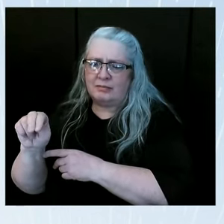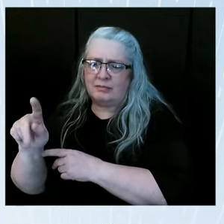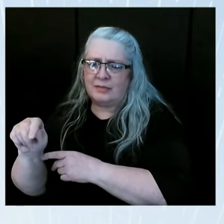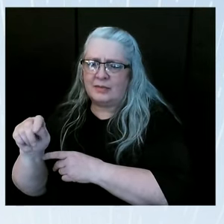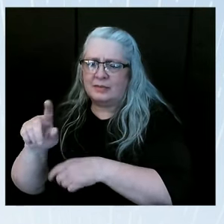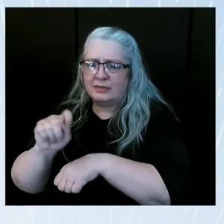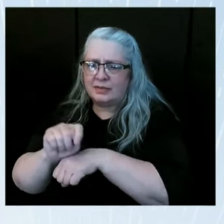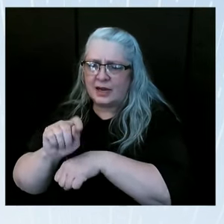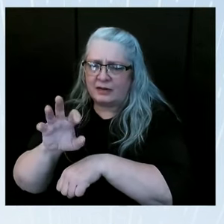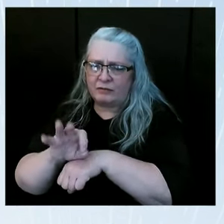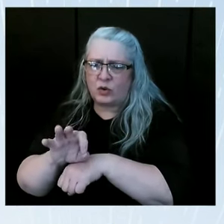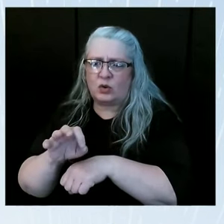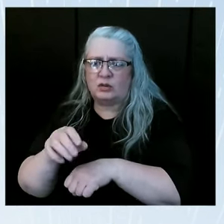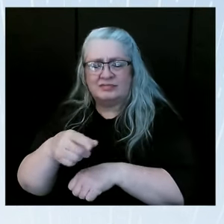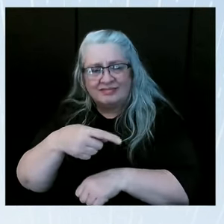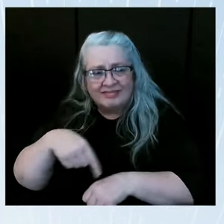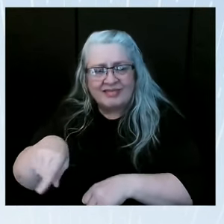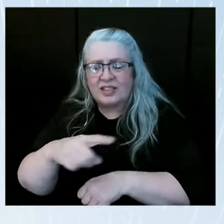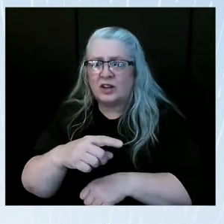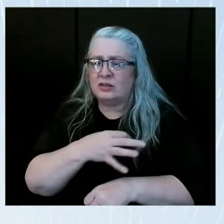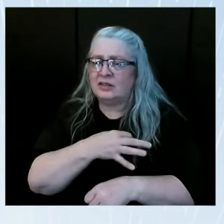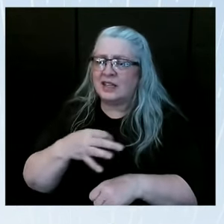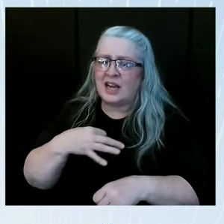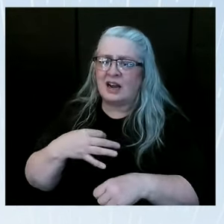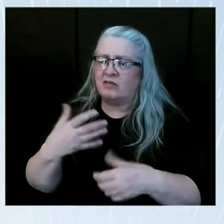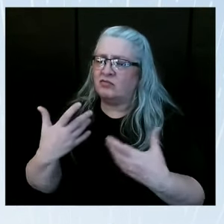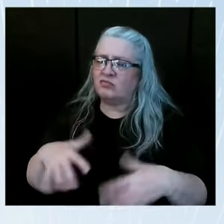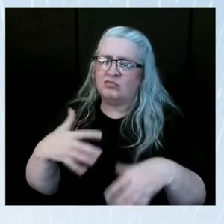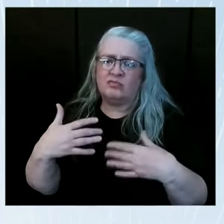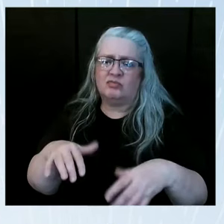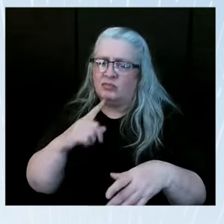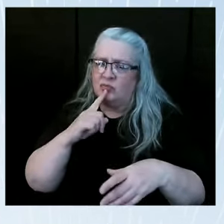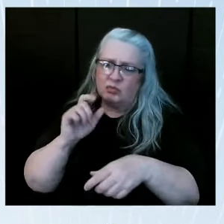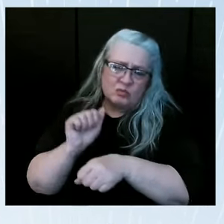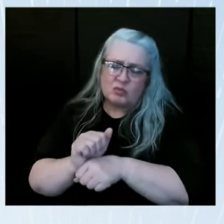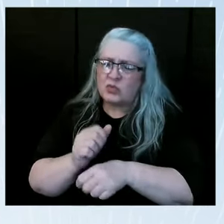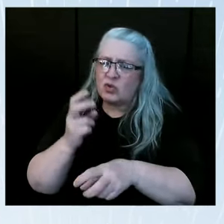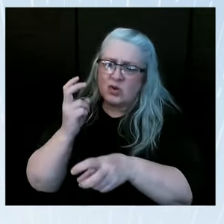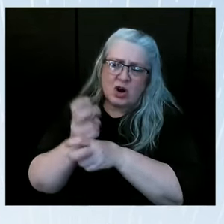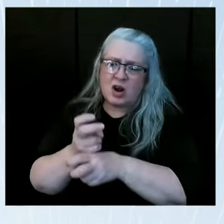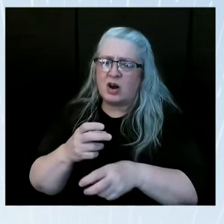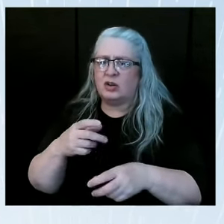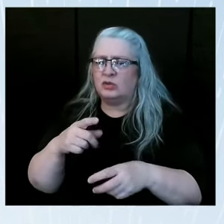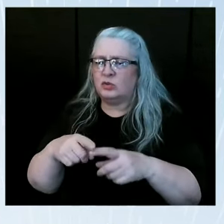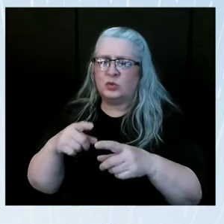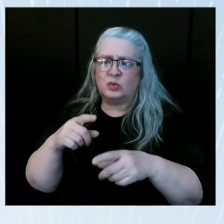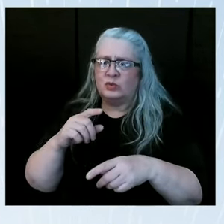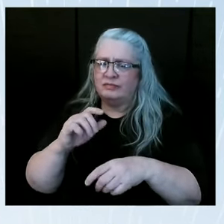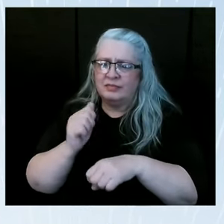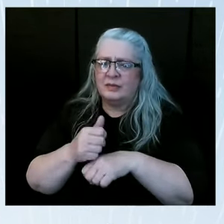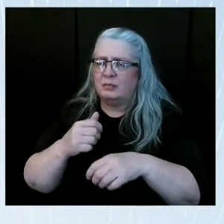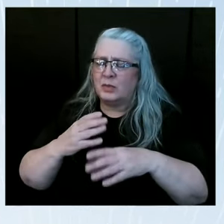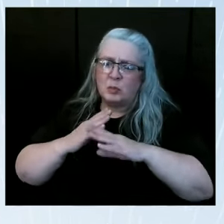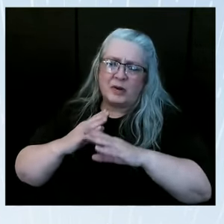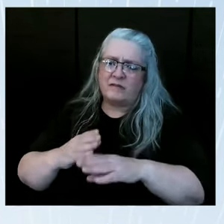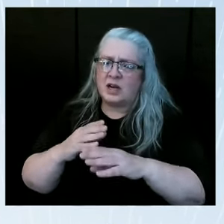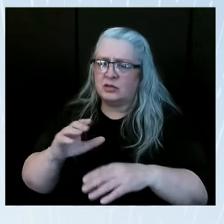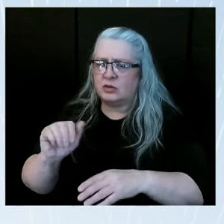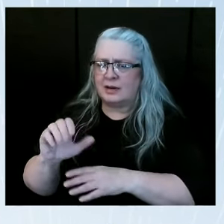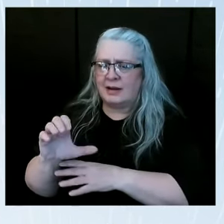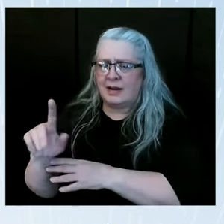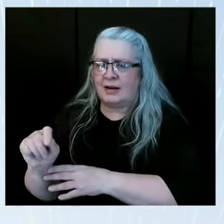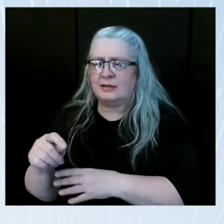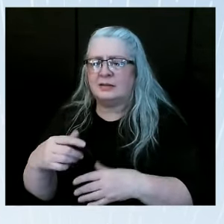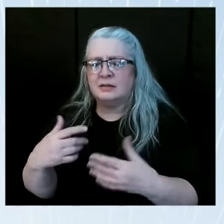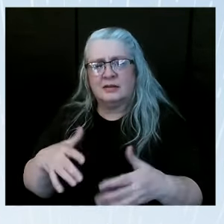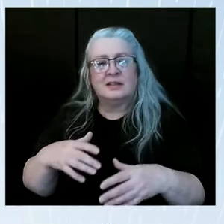Labor Prevention Act. This is really a team effort. Through each of these efforts, we are bringing together all stakeholders, labor